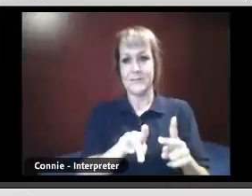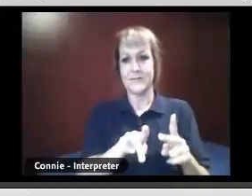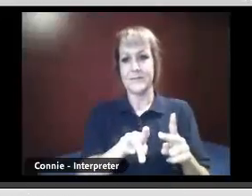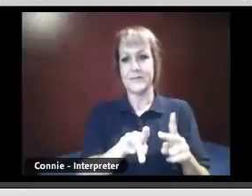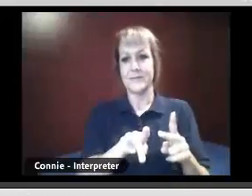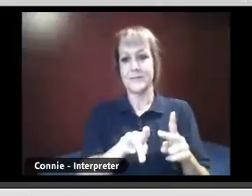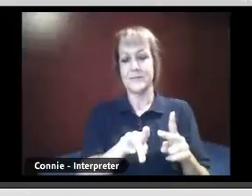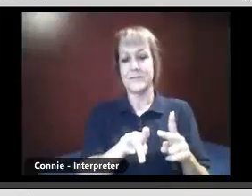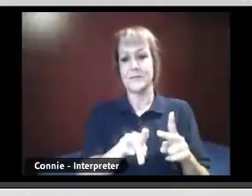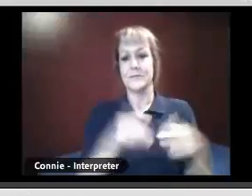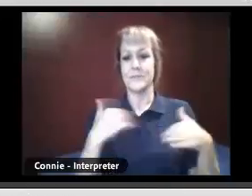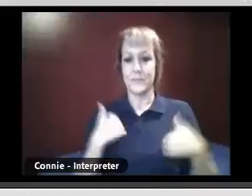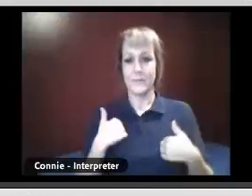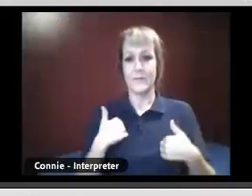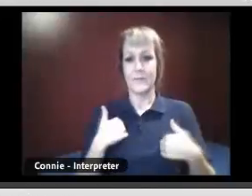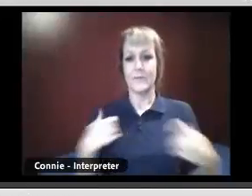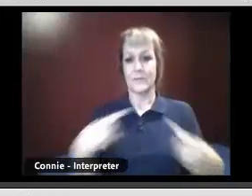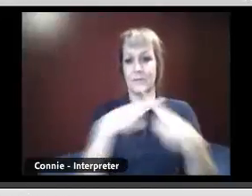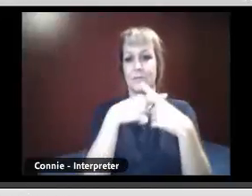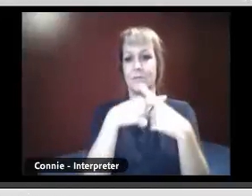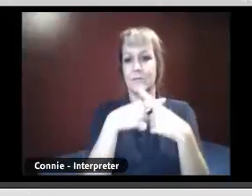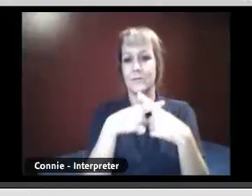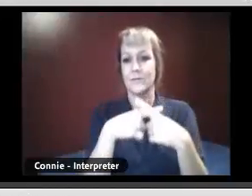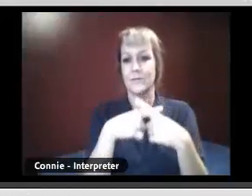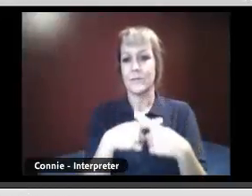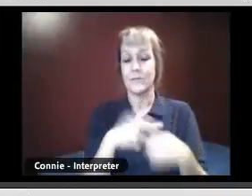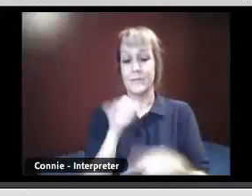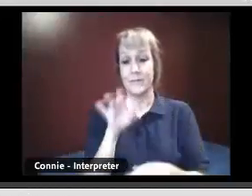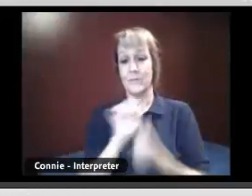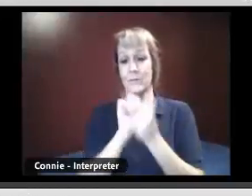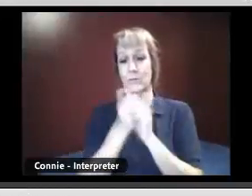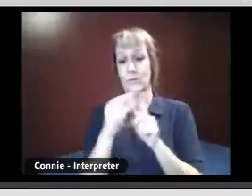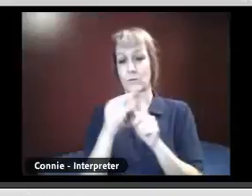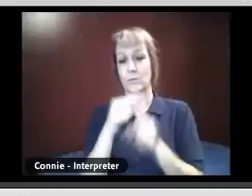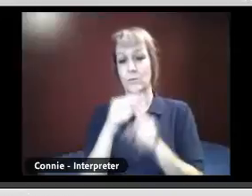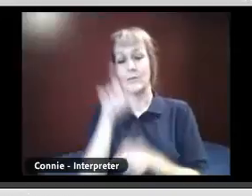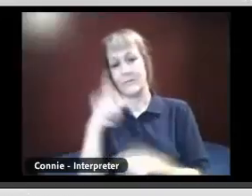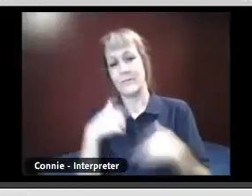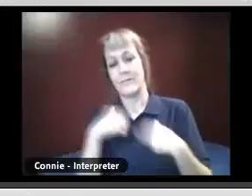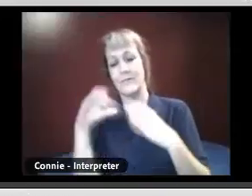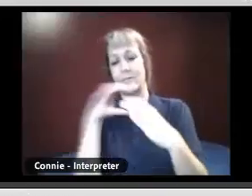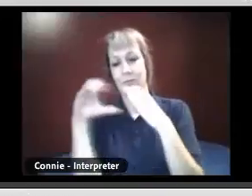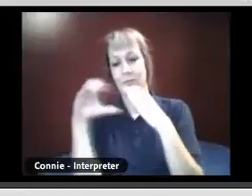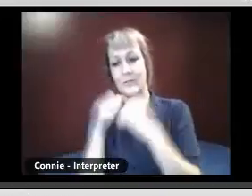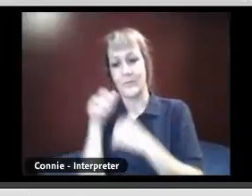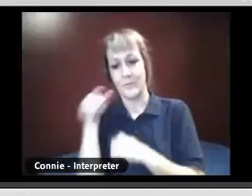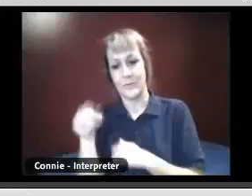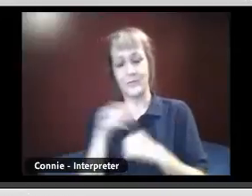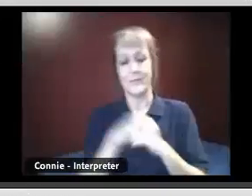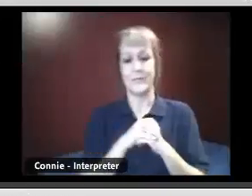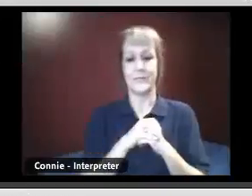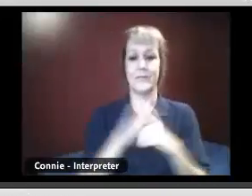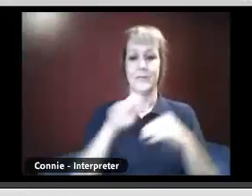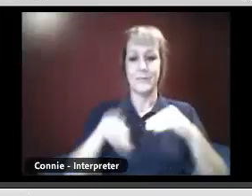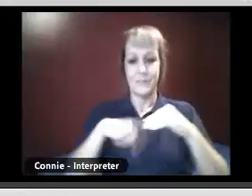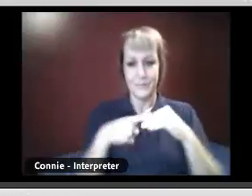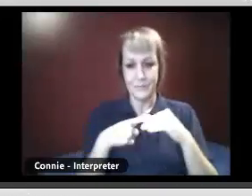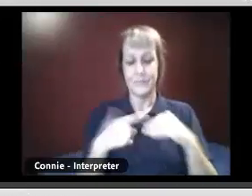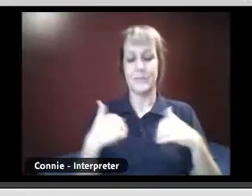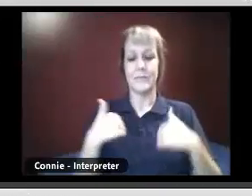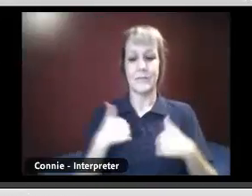we have a conflict going on. If we reframe it to, I need to have a conversation with somebody about, I need to